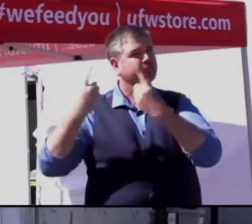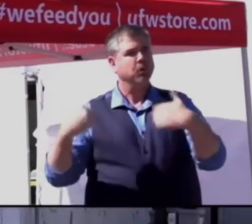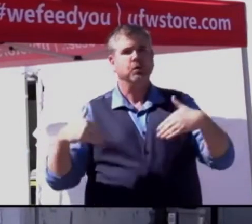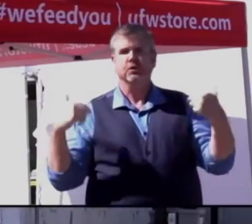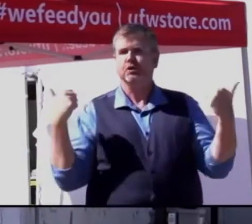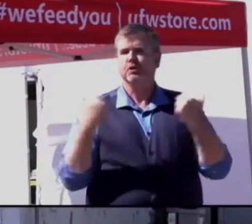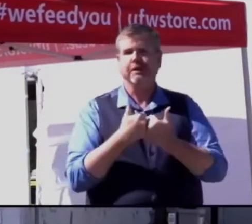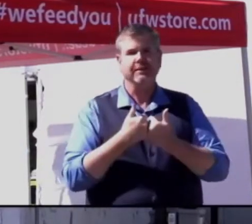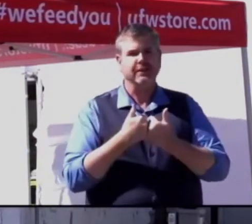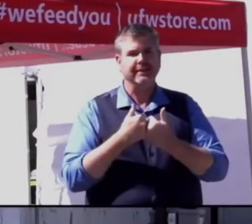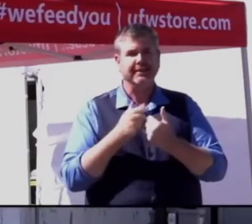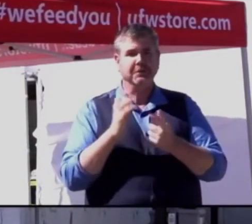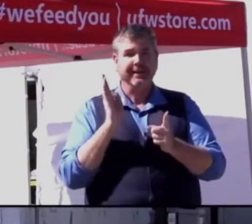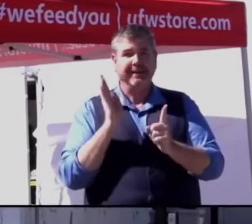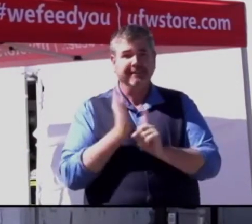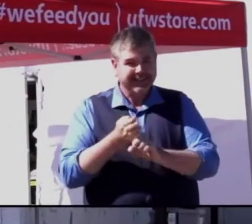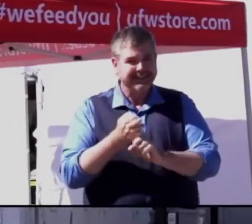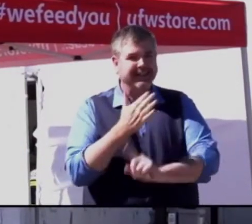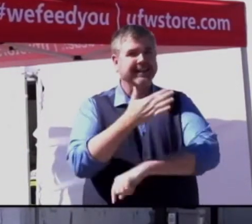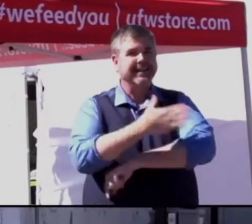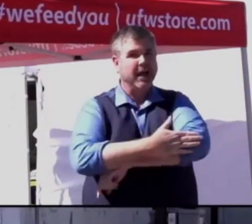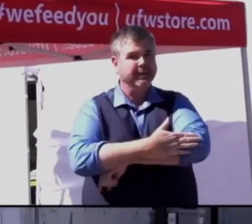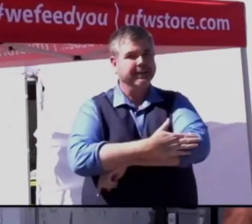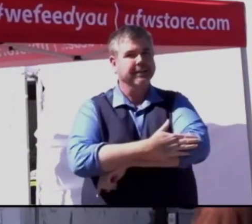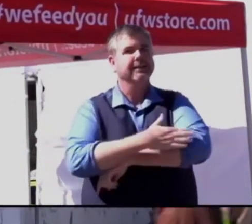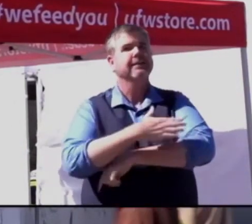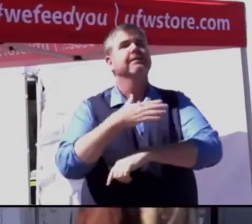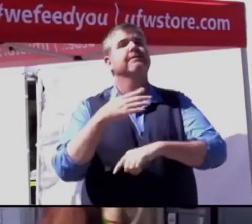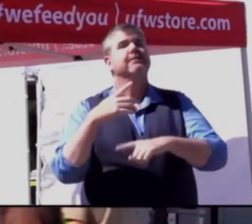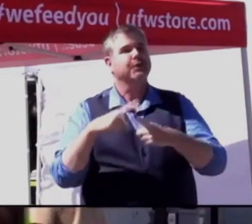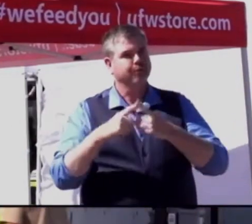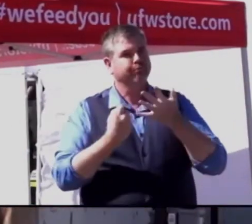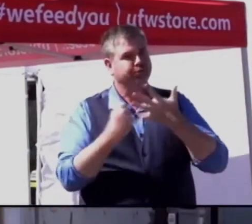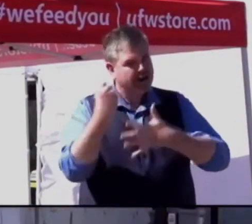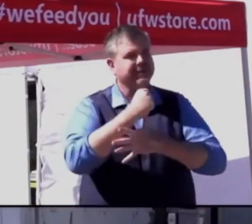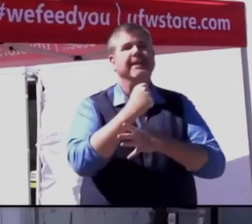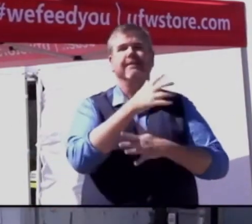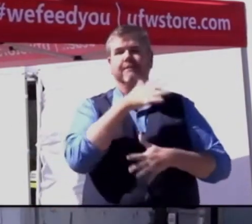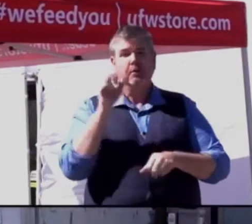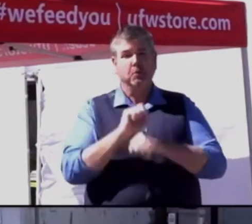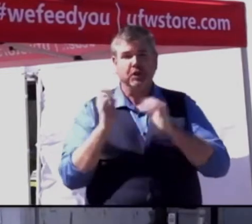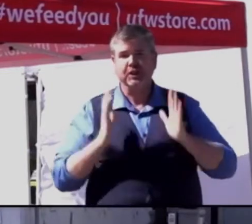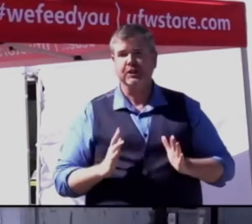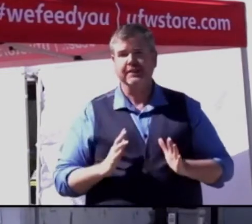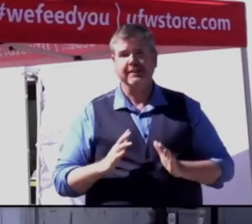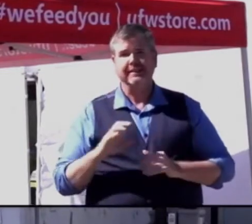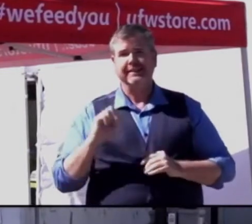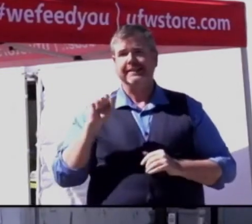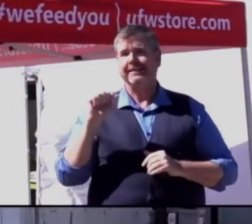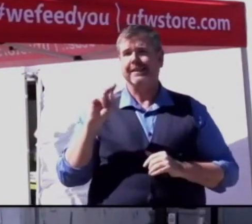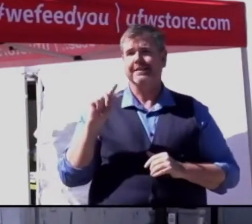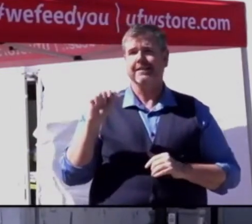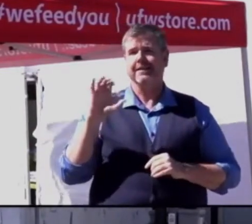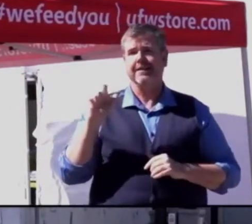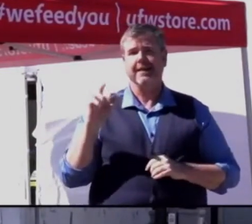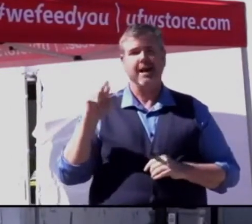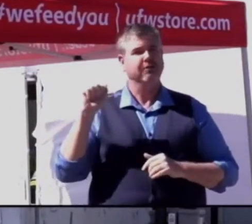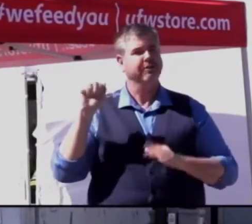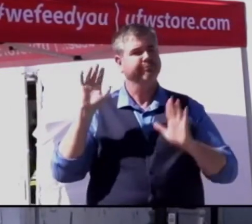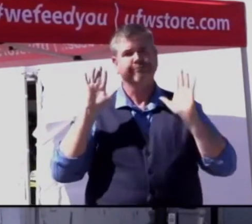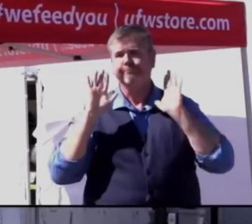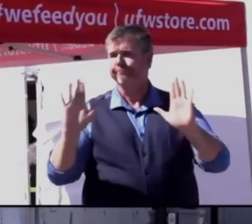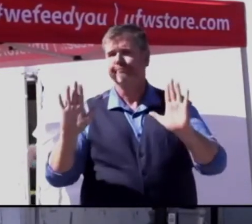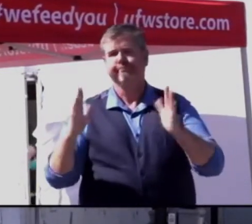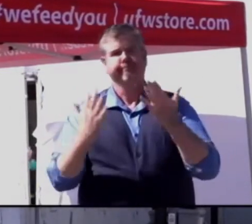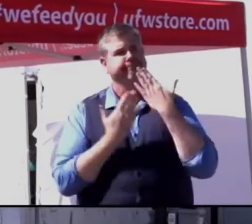counties to actually start to trigger the farm worker priority. But Santa Clara County is showing us how it needs to be done